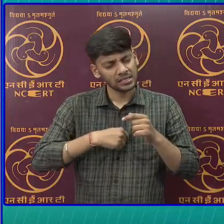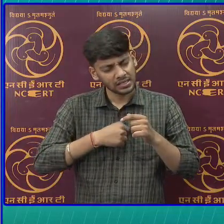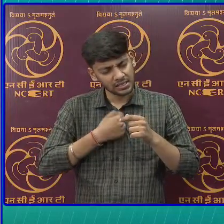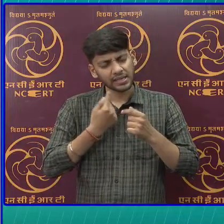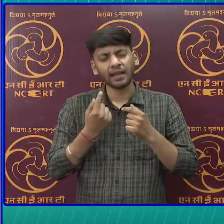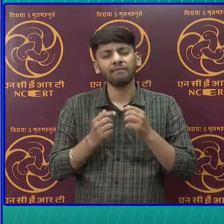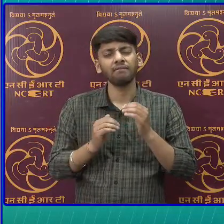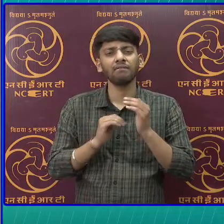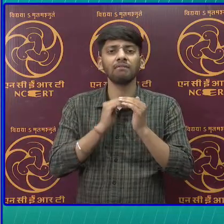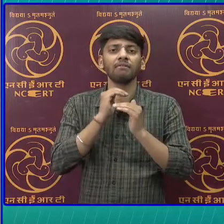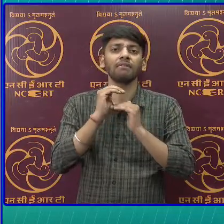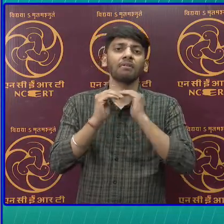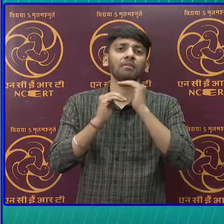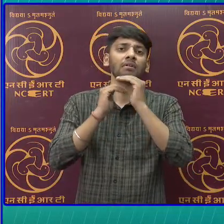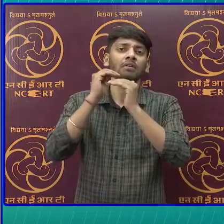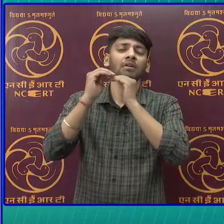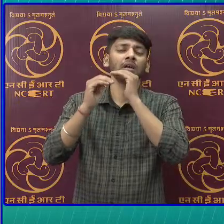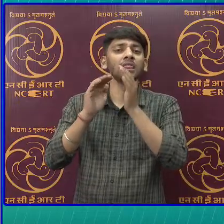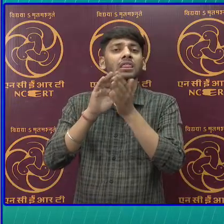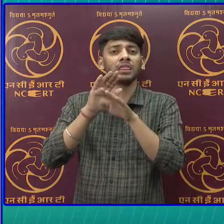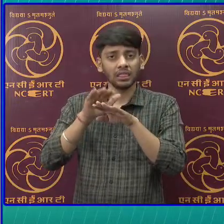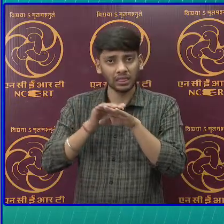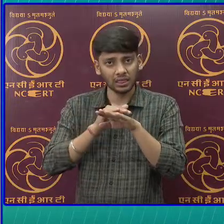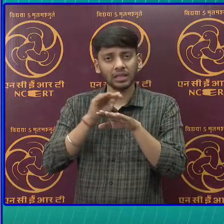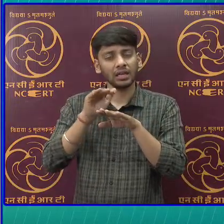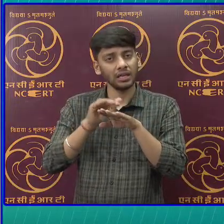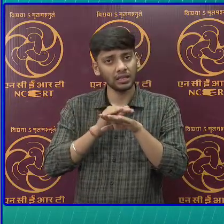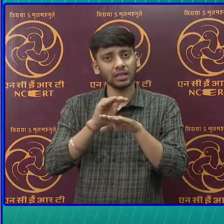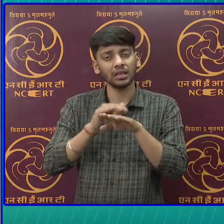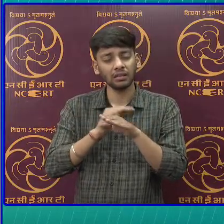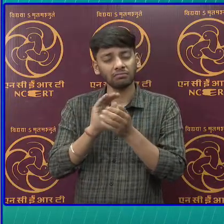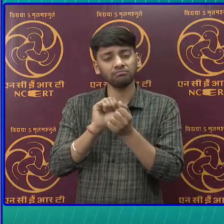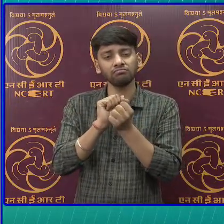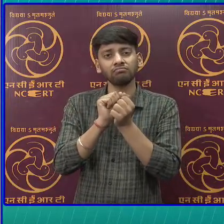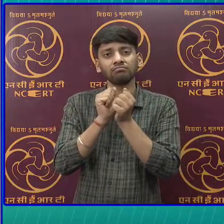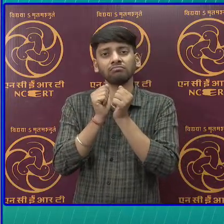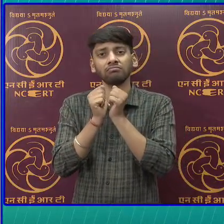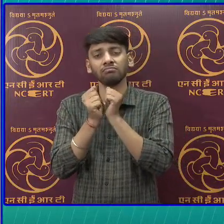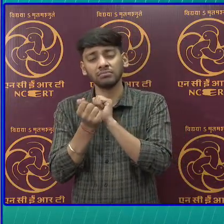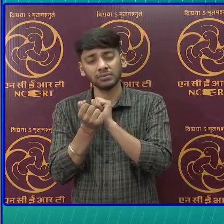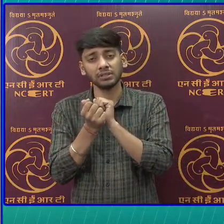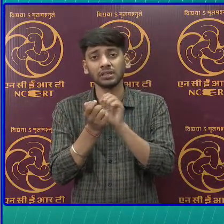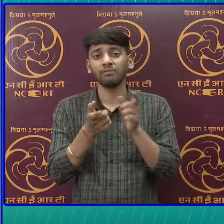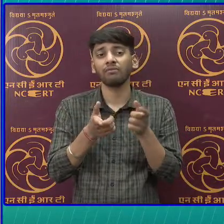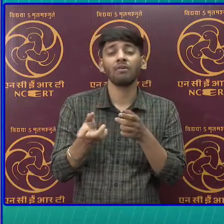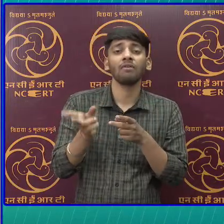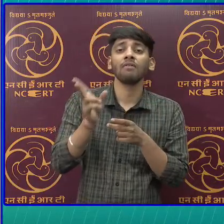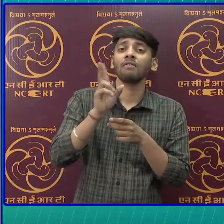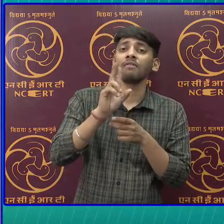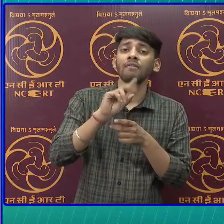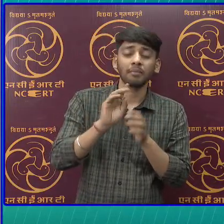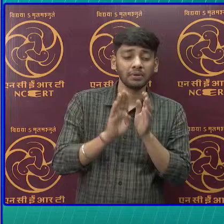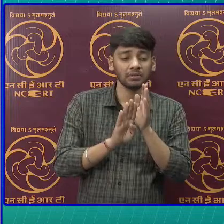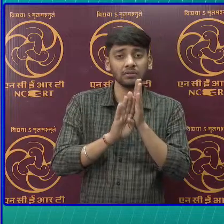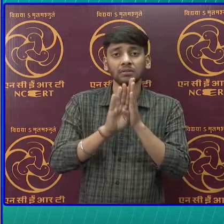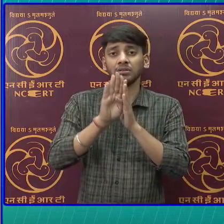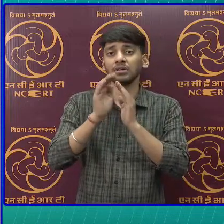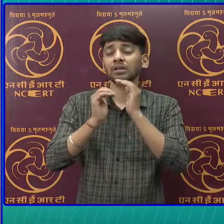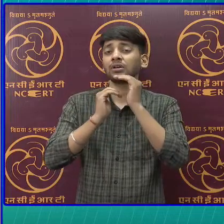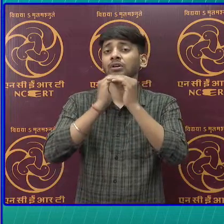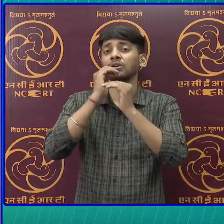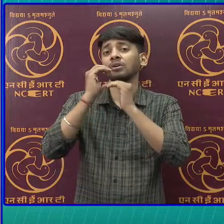that wound, to recover that bleeding part, and the nature has that ability to grow